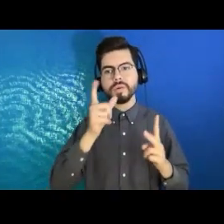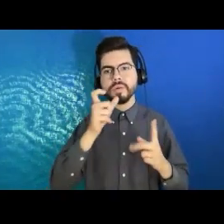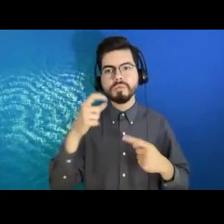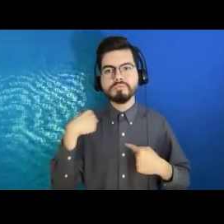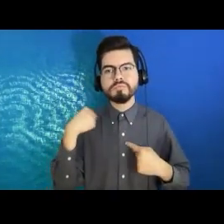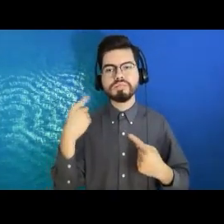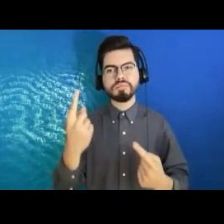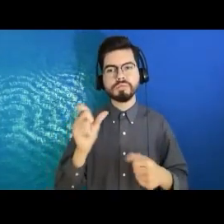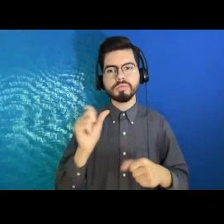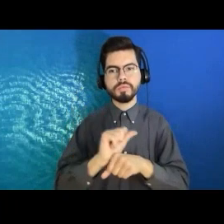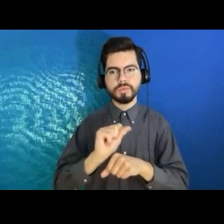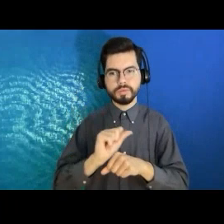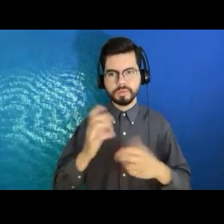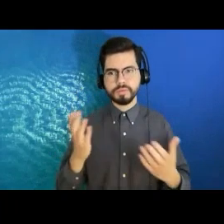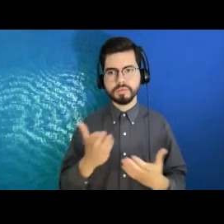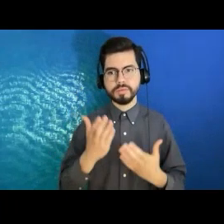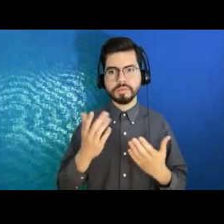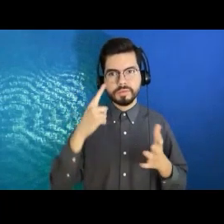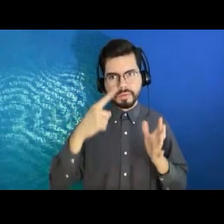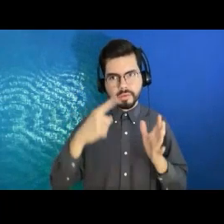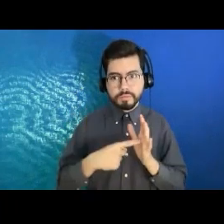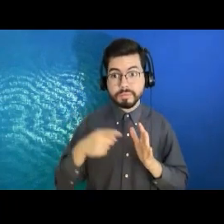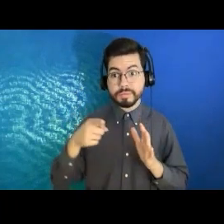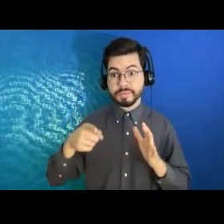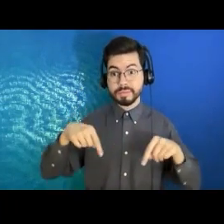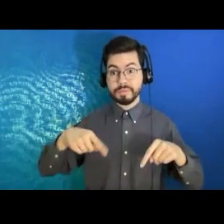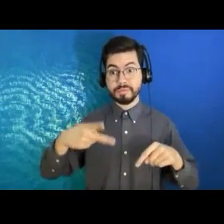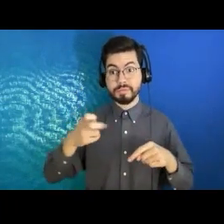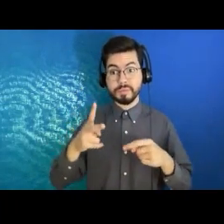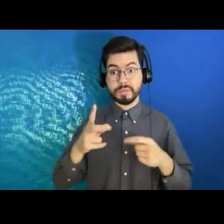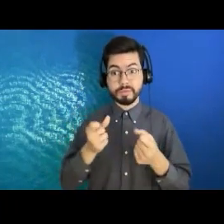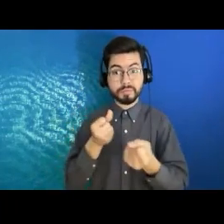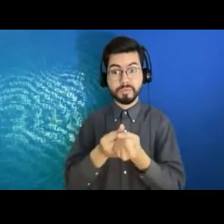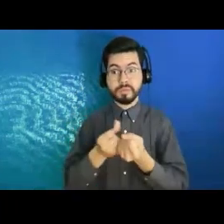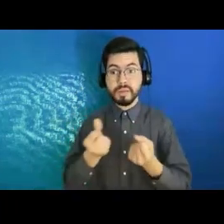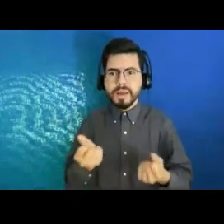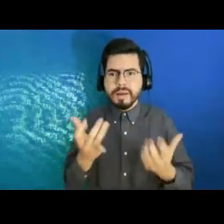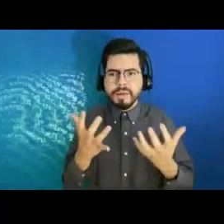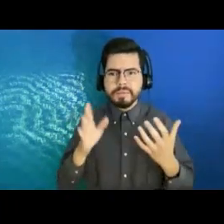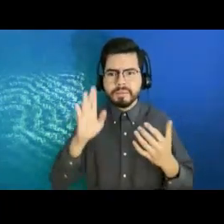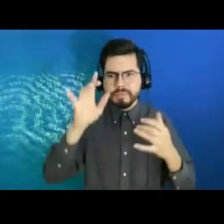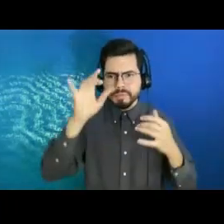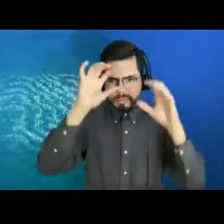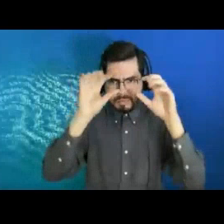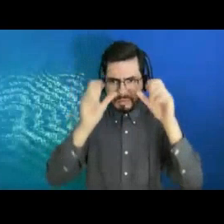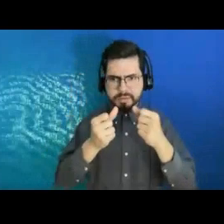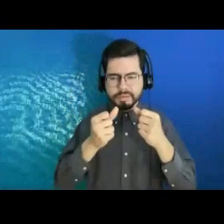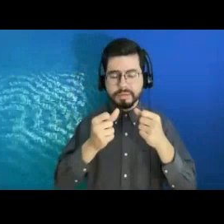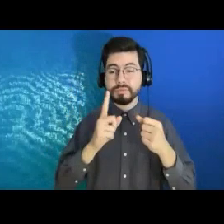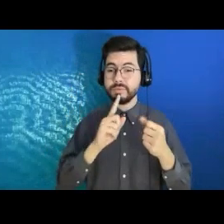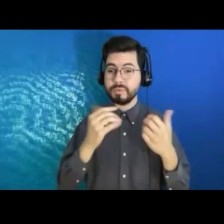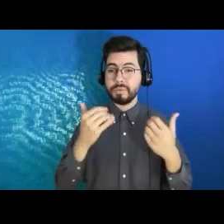One thing is how many bison can this park support? It's a really hard question to